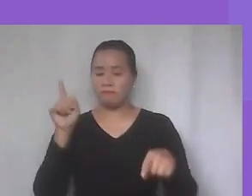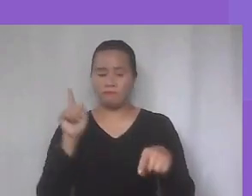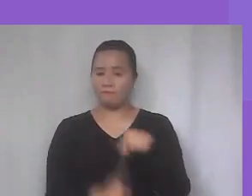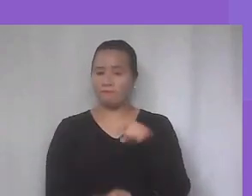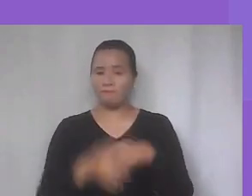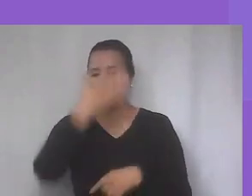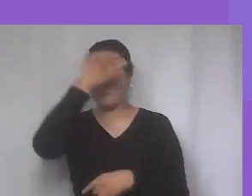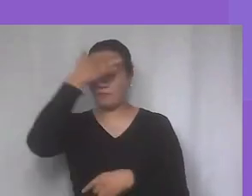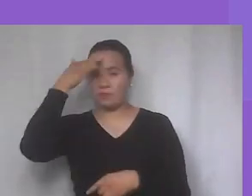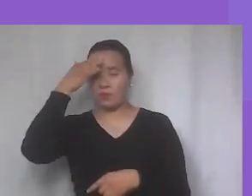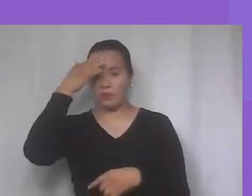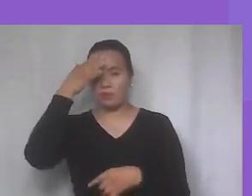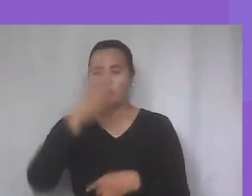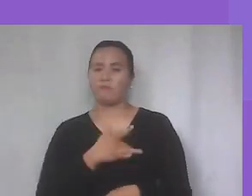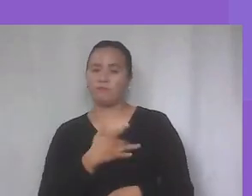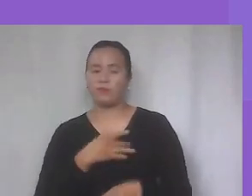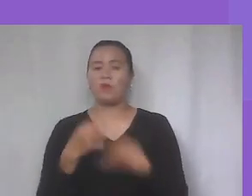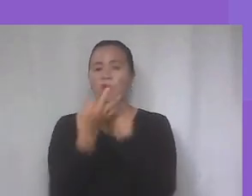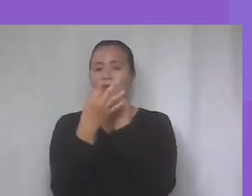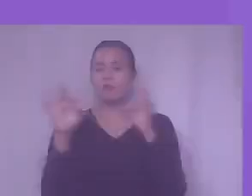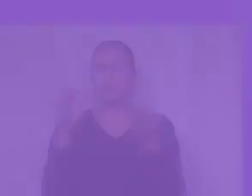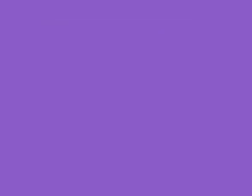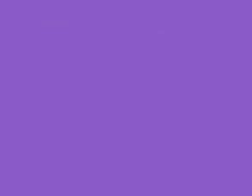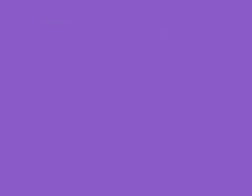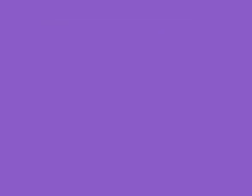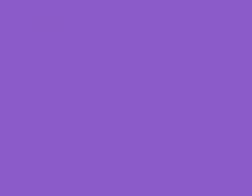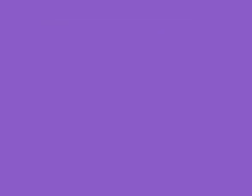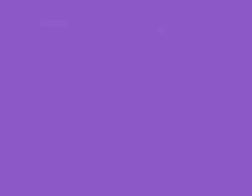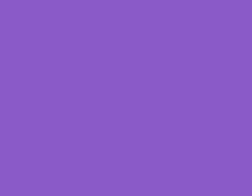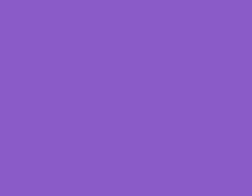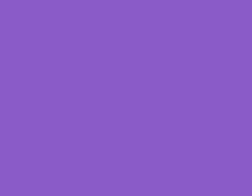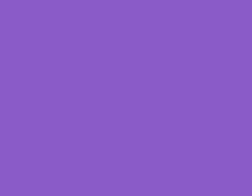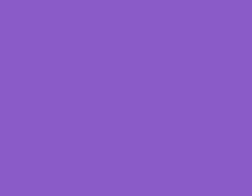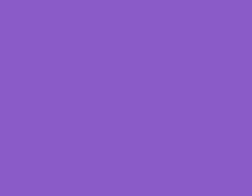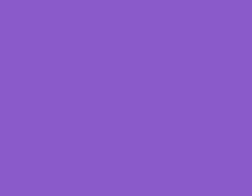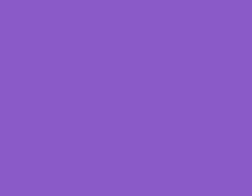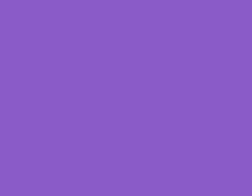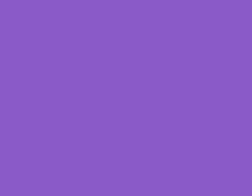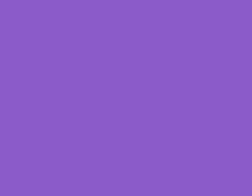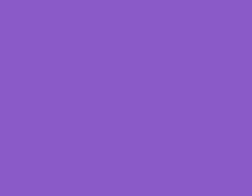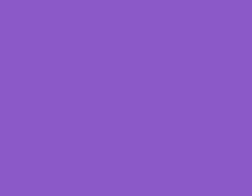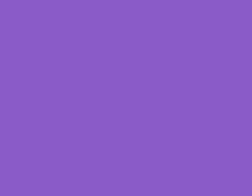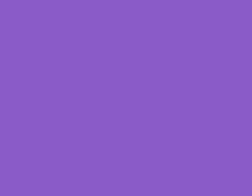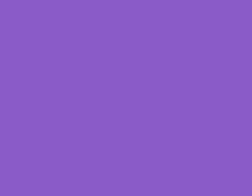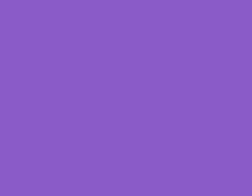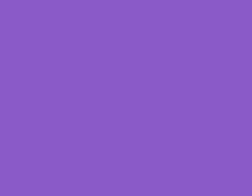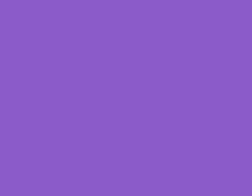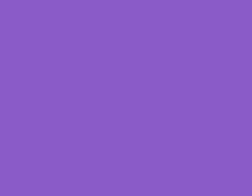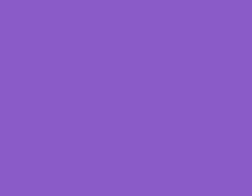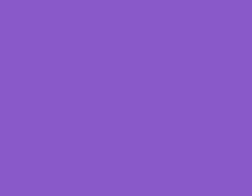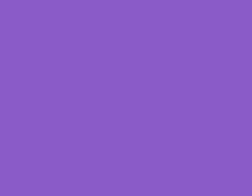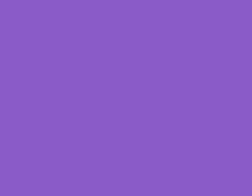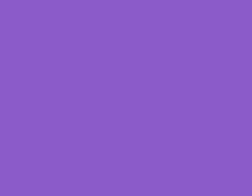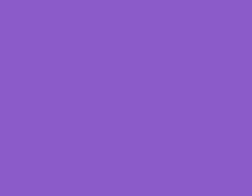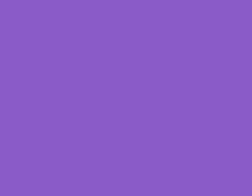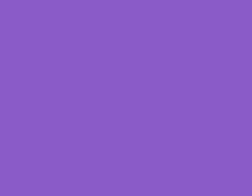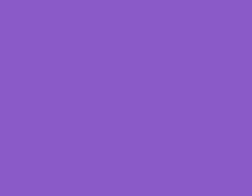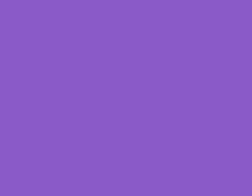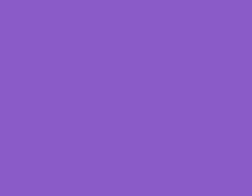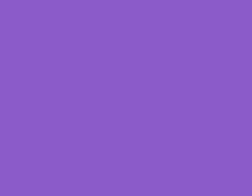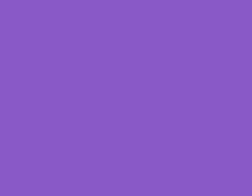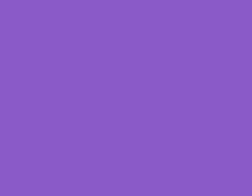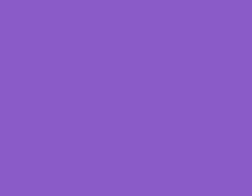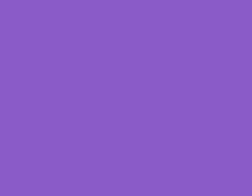share all the latest happenings online by using our official hashtag, DepEd Inclusion and